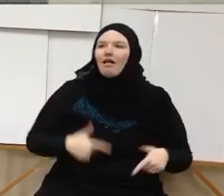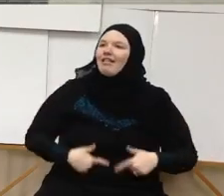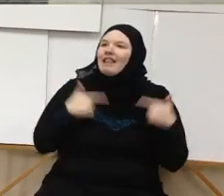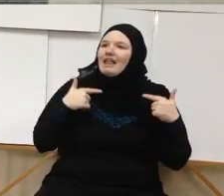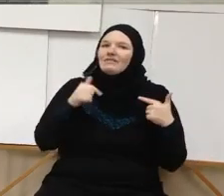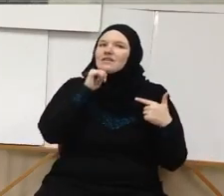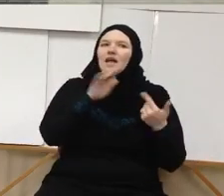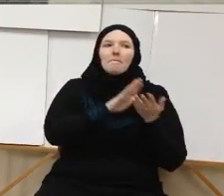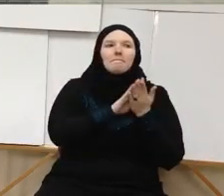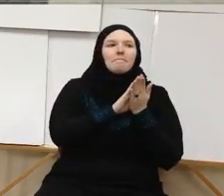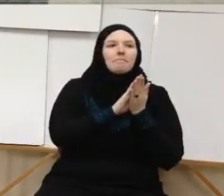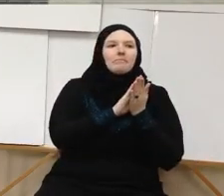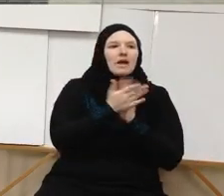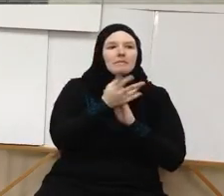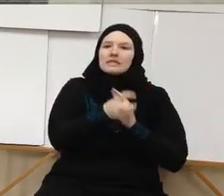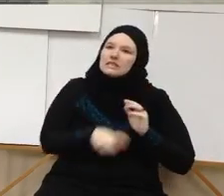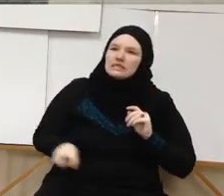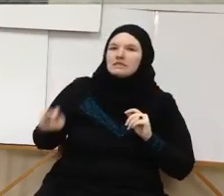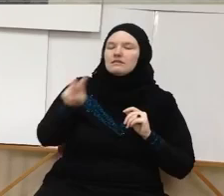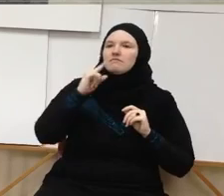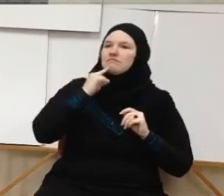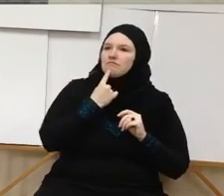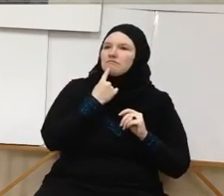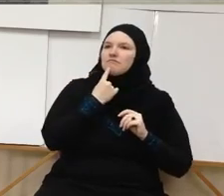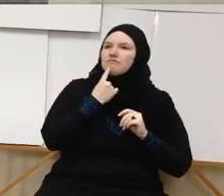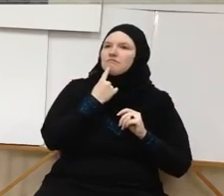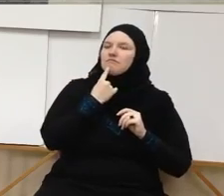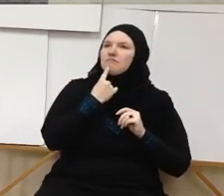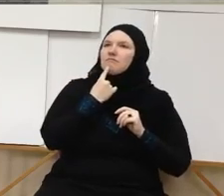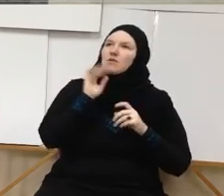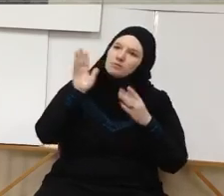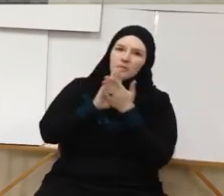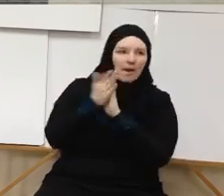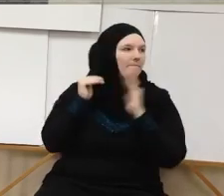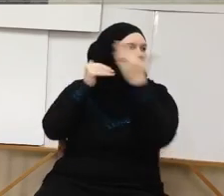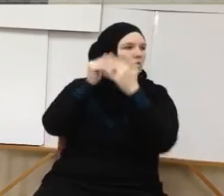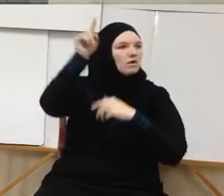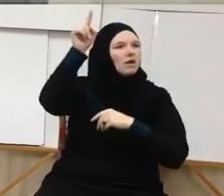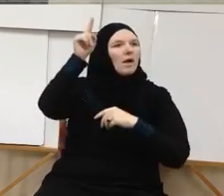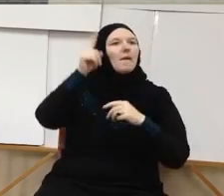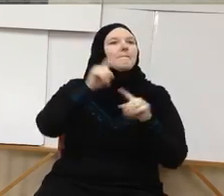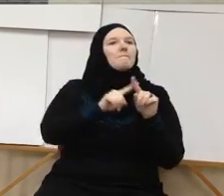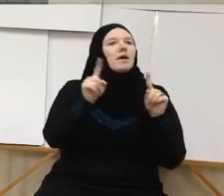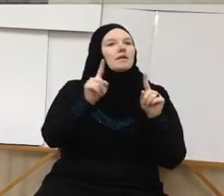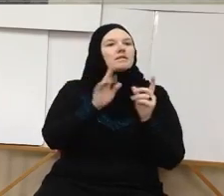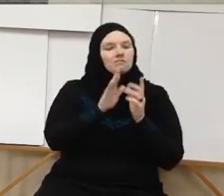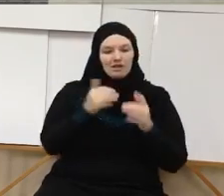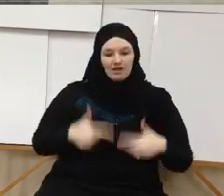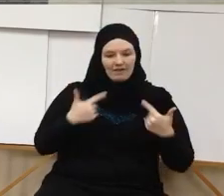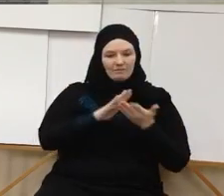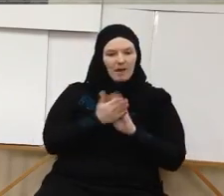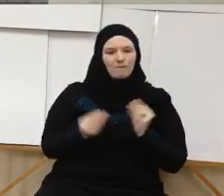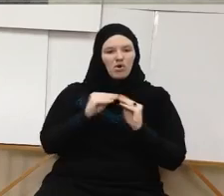are using to get closer to Allah. It is rather a game of who wins more money,